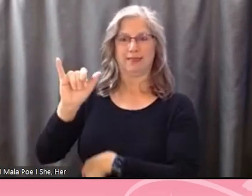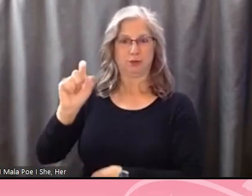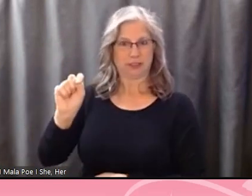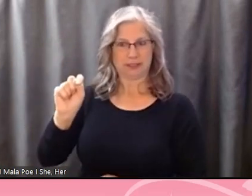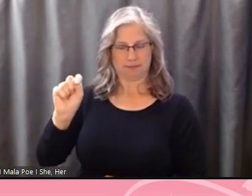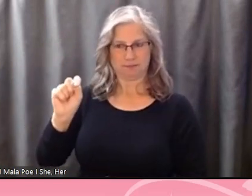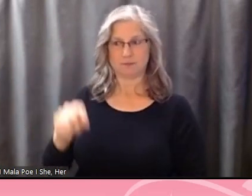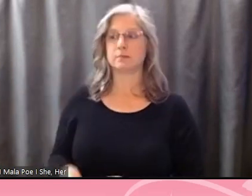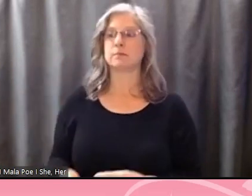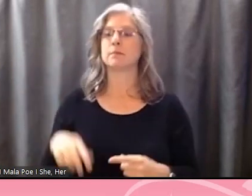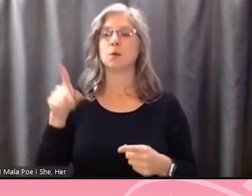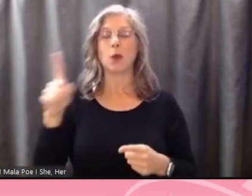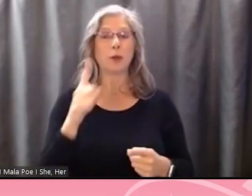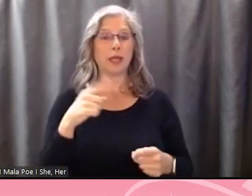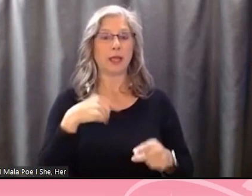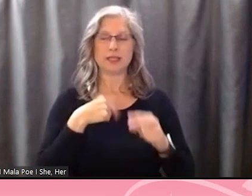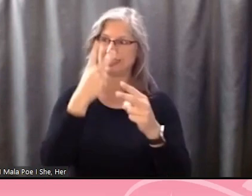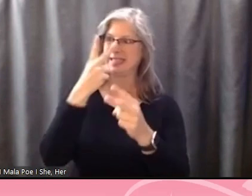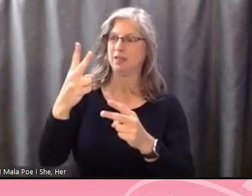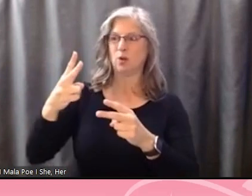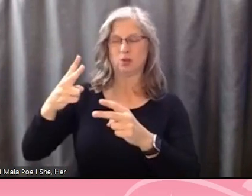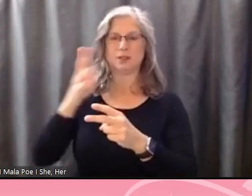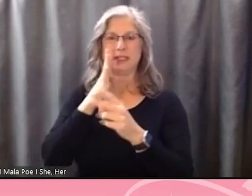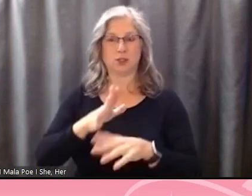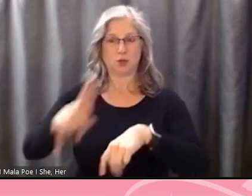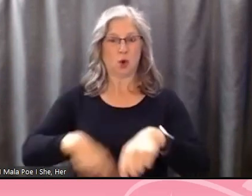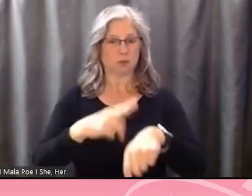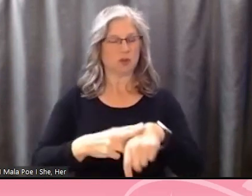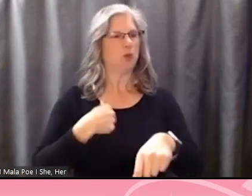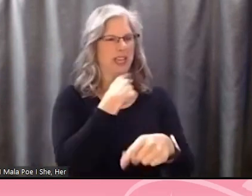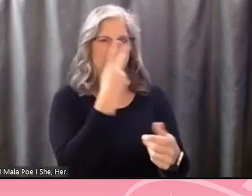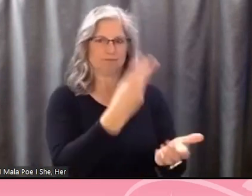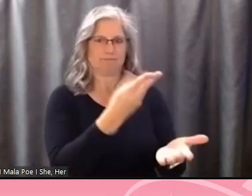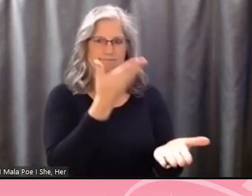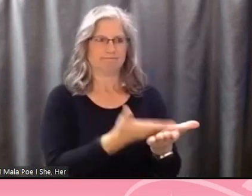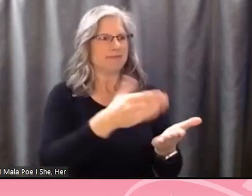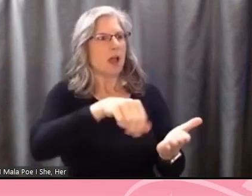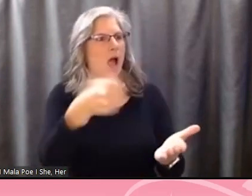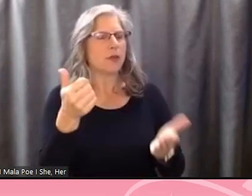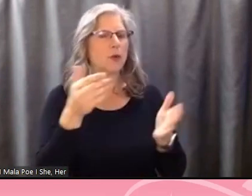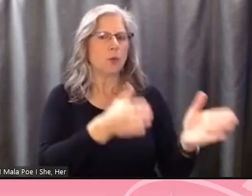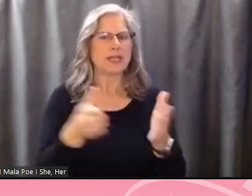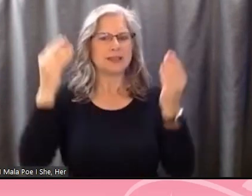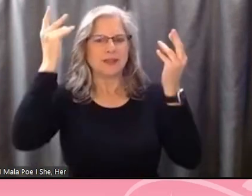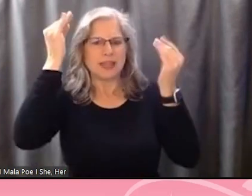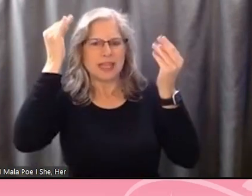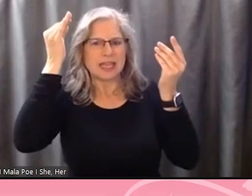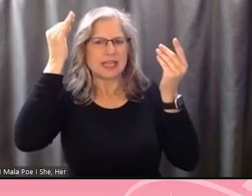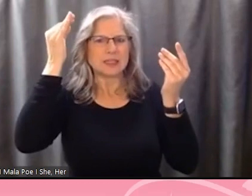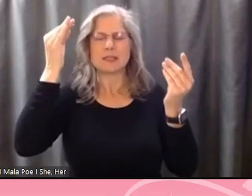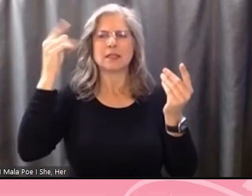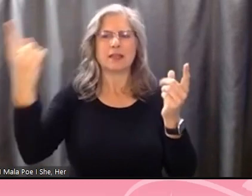these native speaker norms, we contest other ways of thinking about disorder